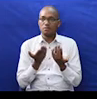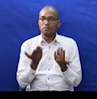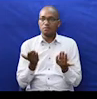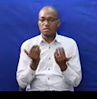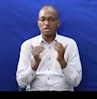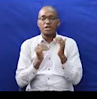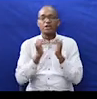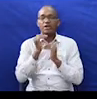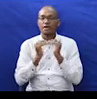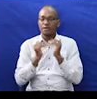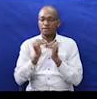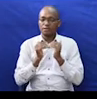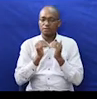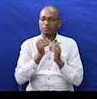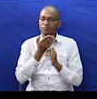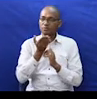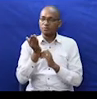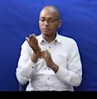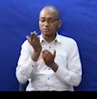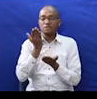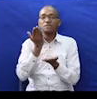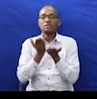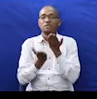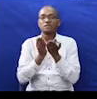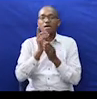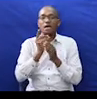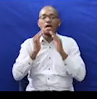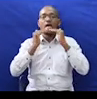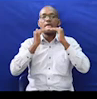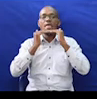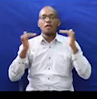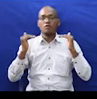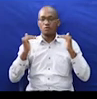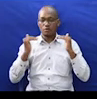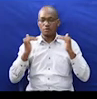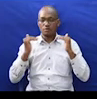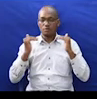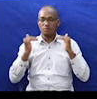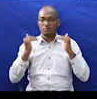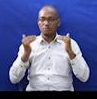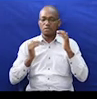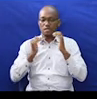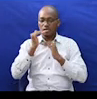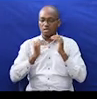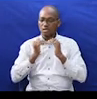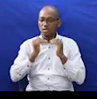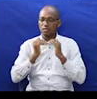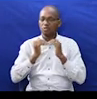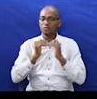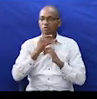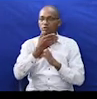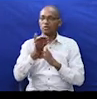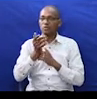ratio of corresponding sides are equal. The ratio of corresponding sides are